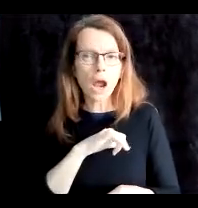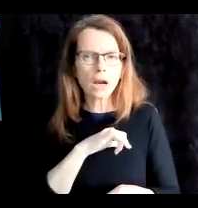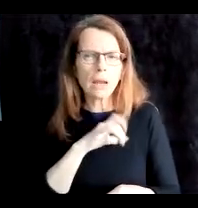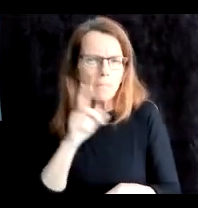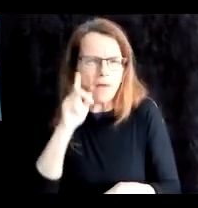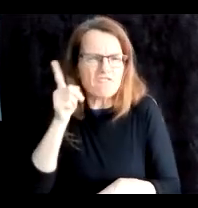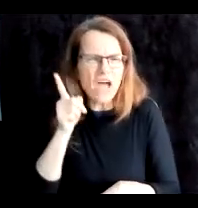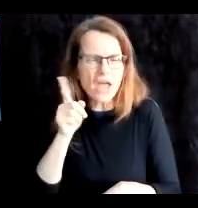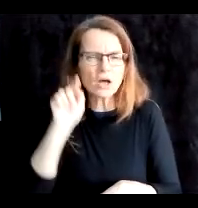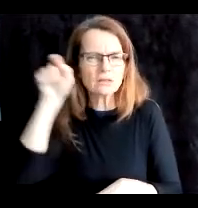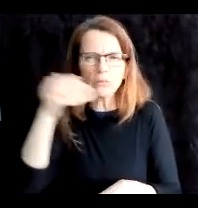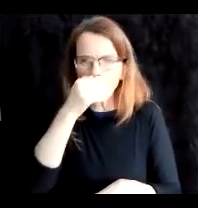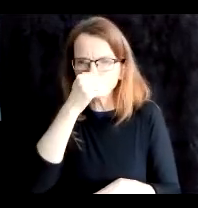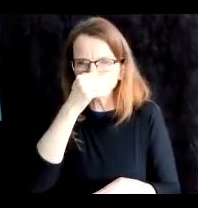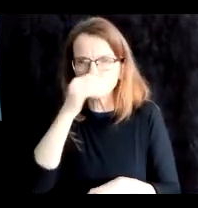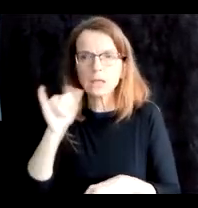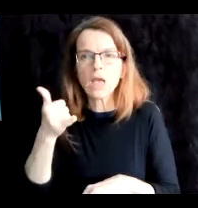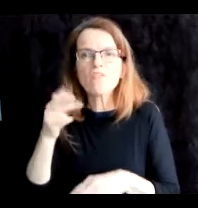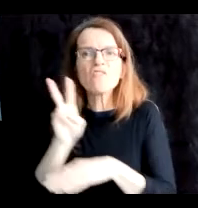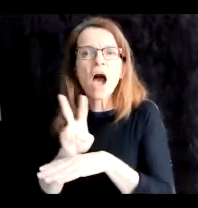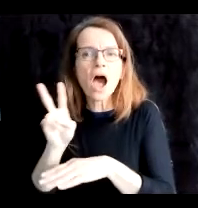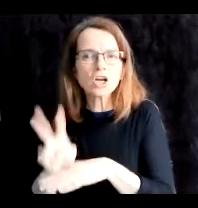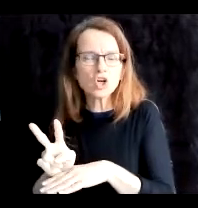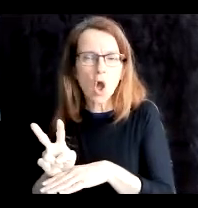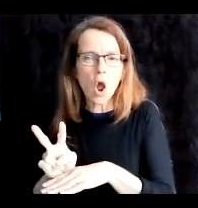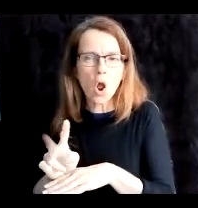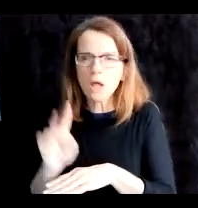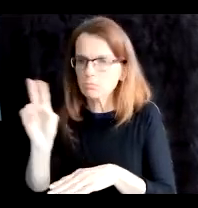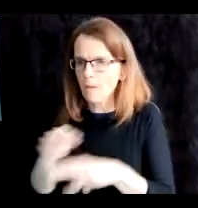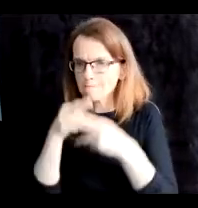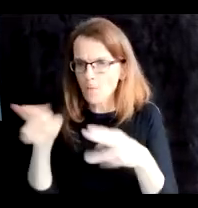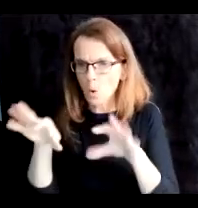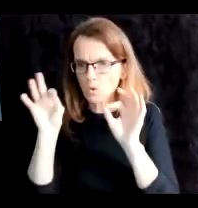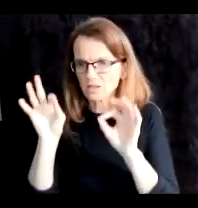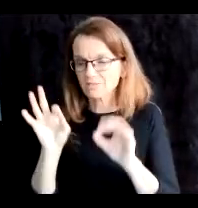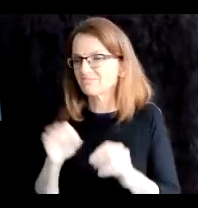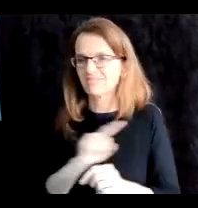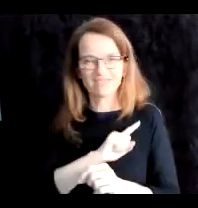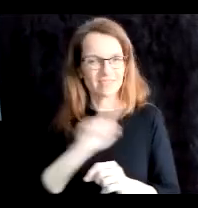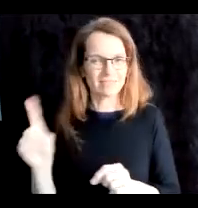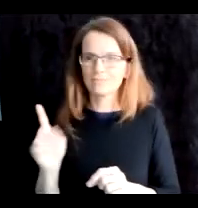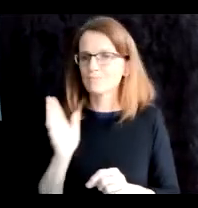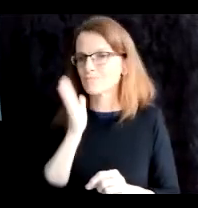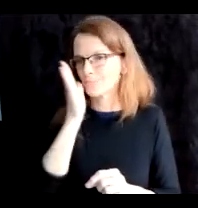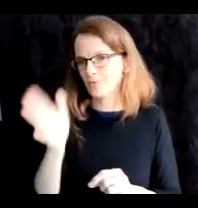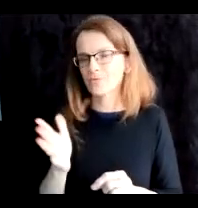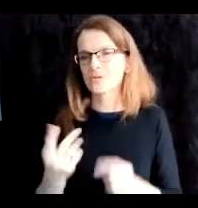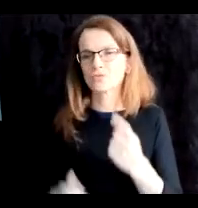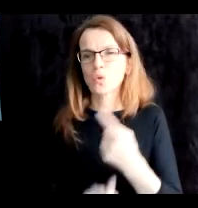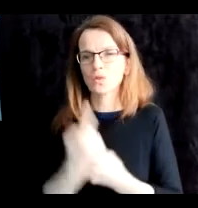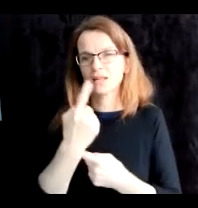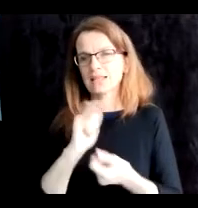Swiss citizens to be more critical of this policy of the Swiss government. And there are indeed some changes